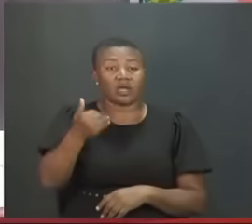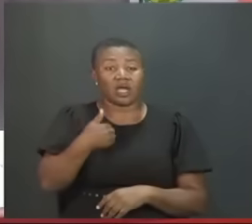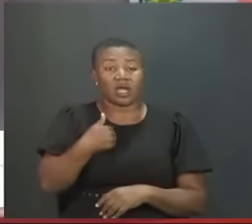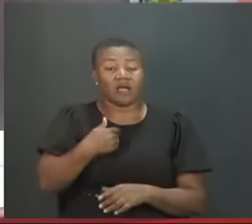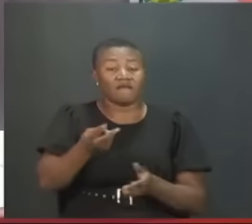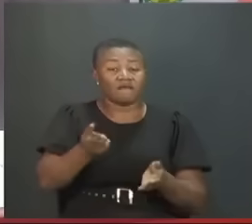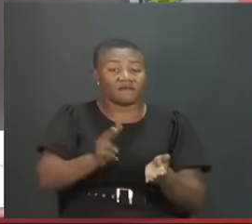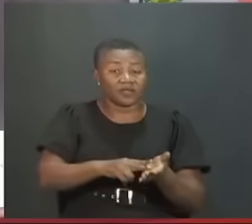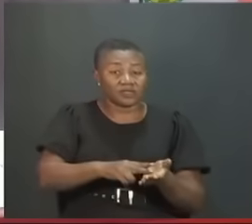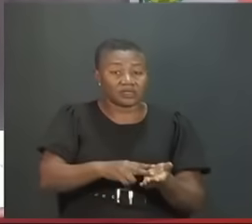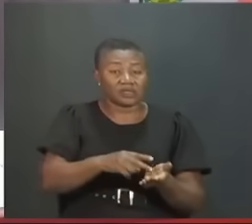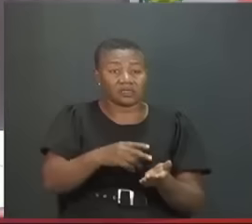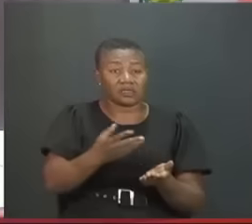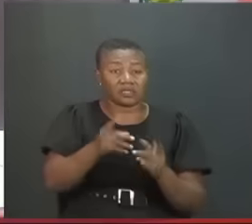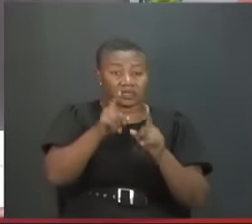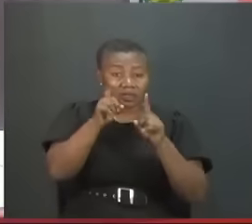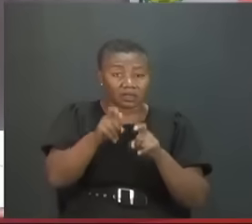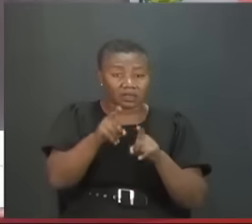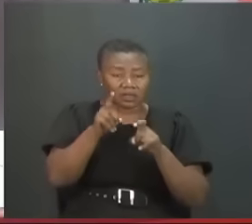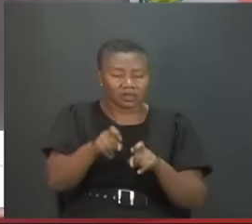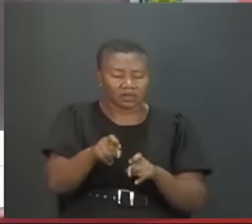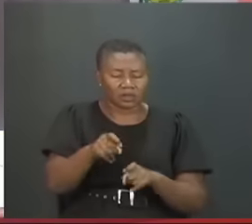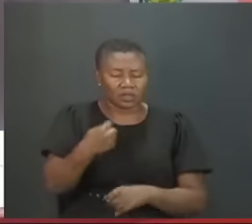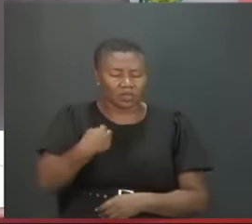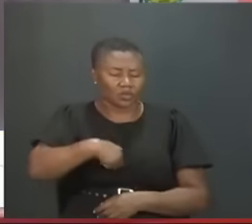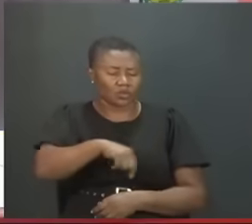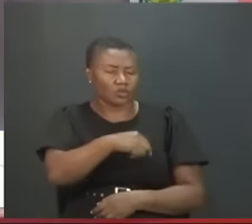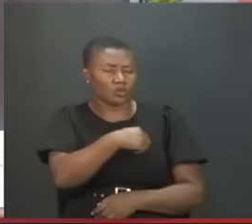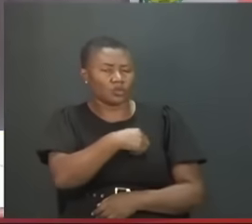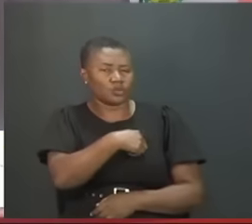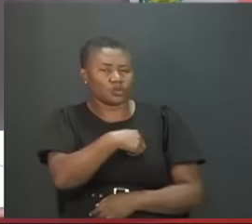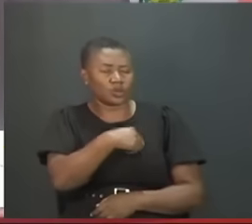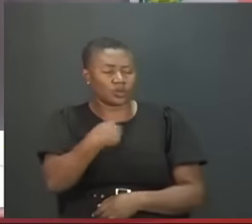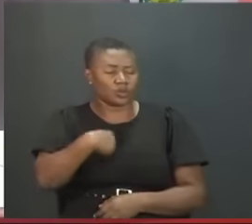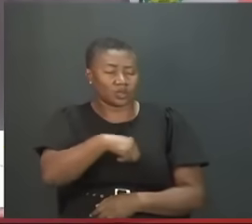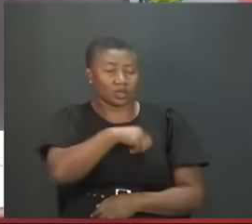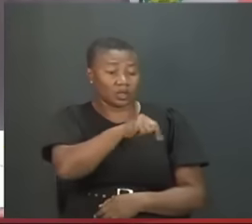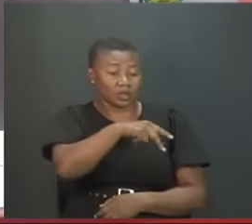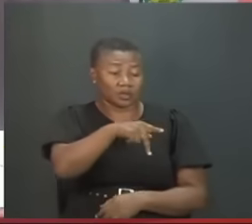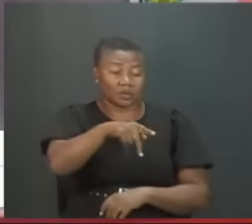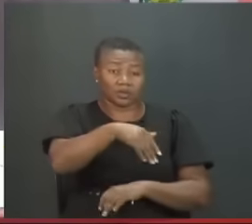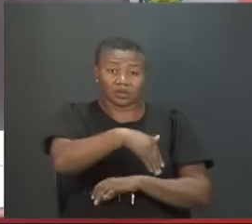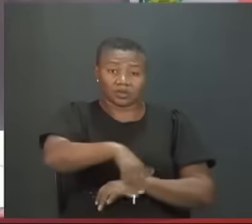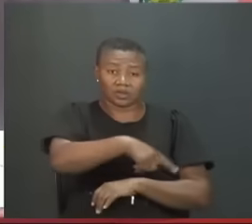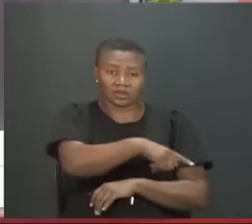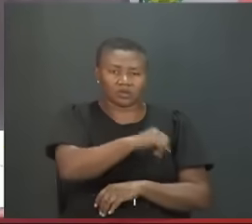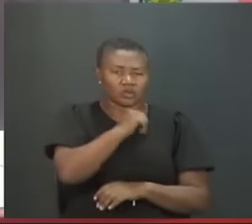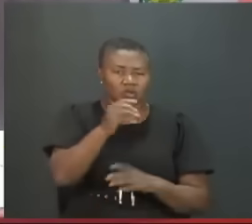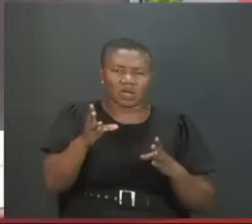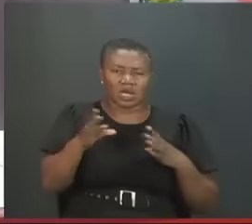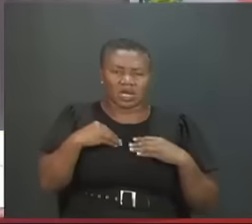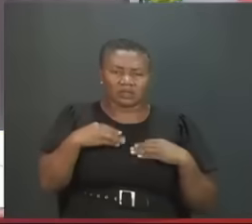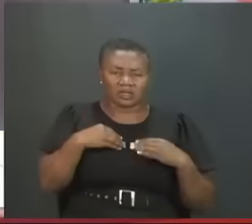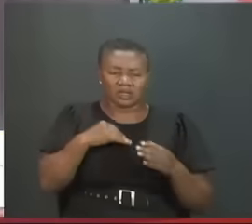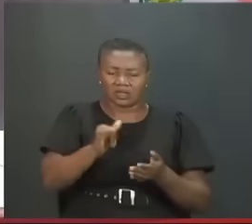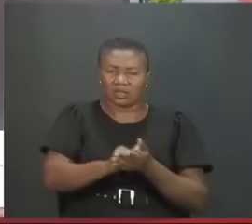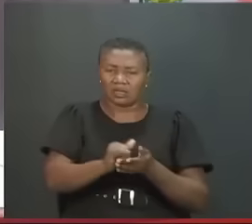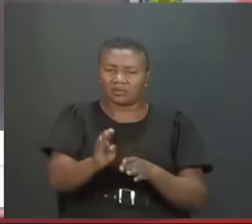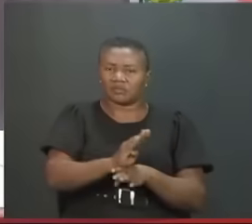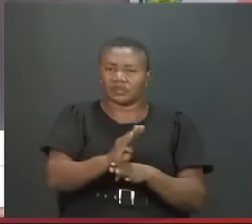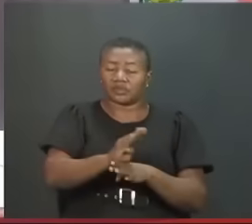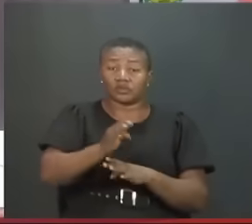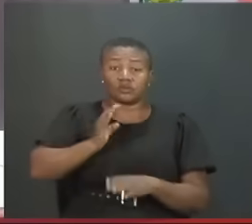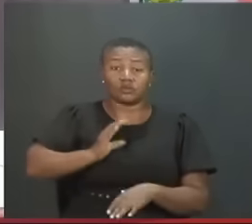We will not support a report, that business committee report,